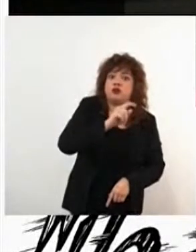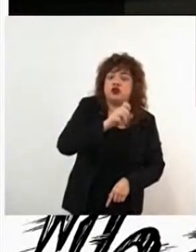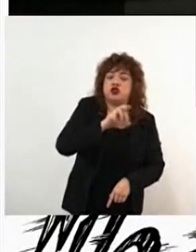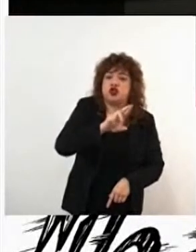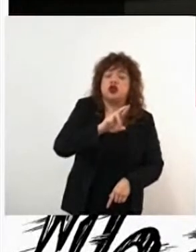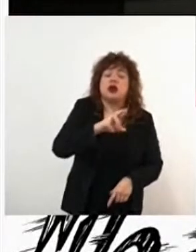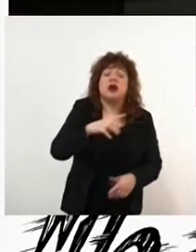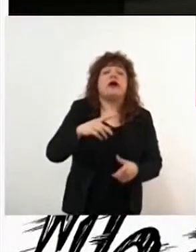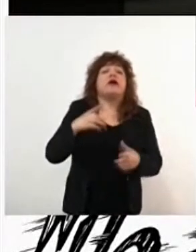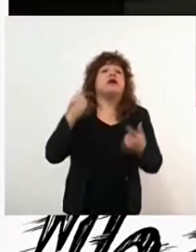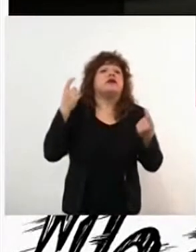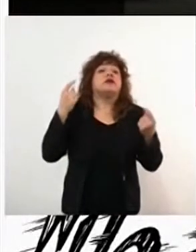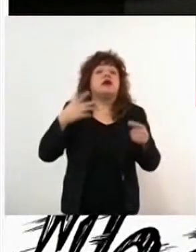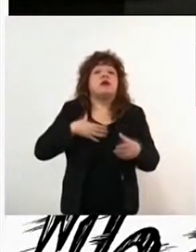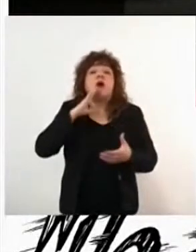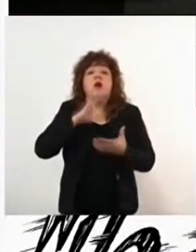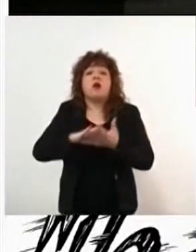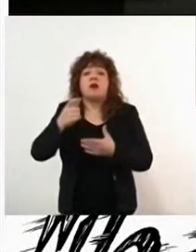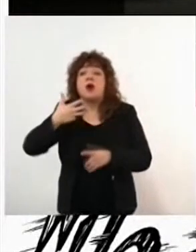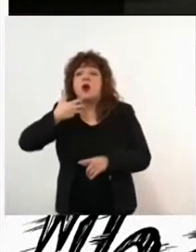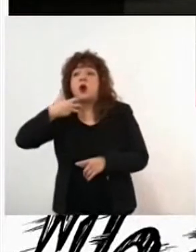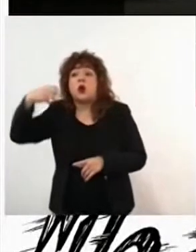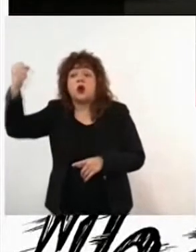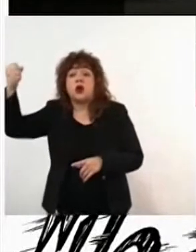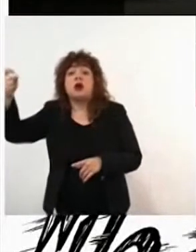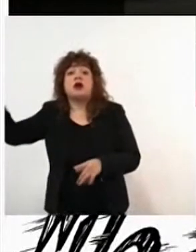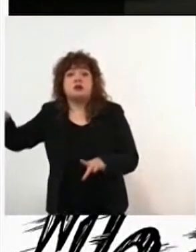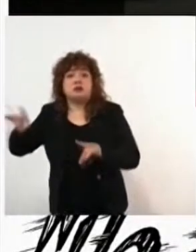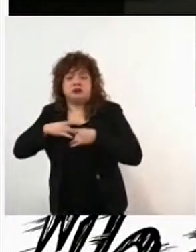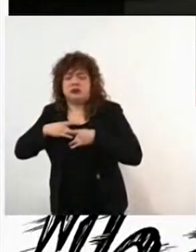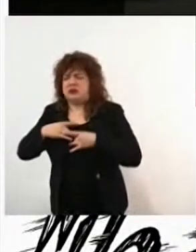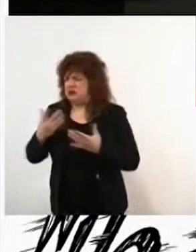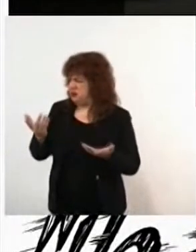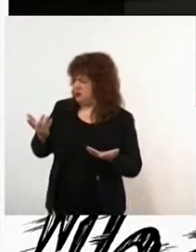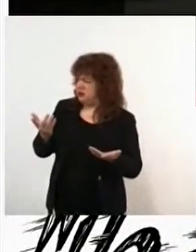wife, who's a bit older than me, hardly knew she'd had it. So,